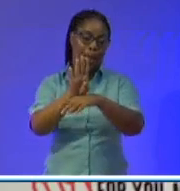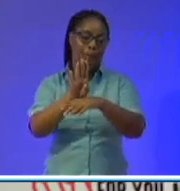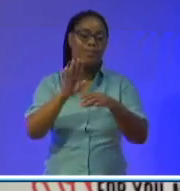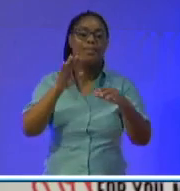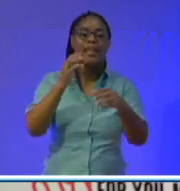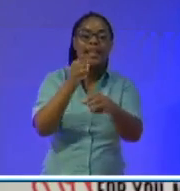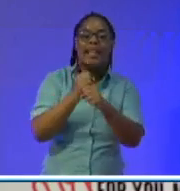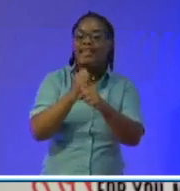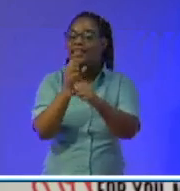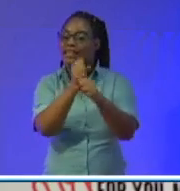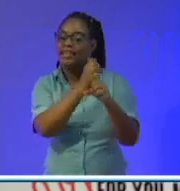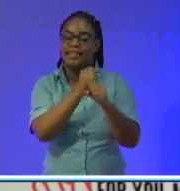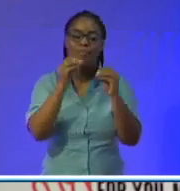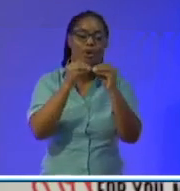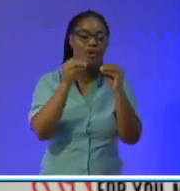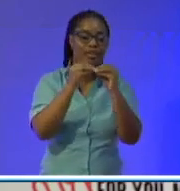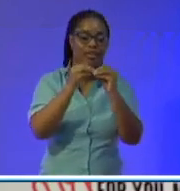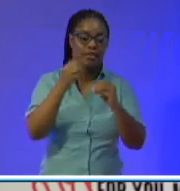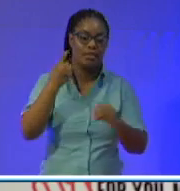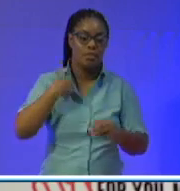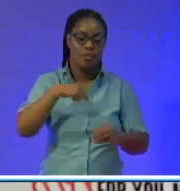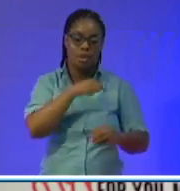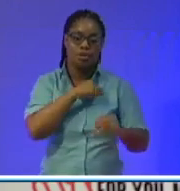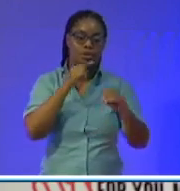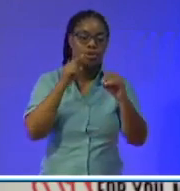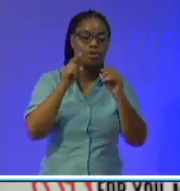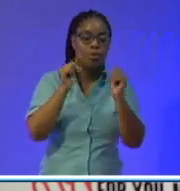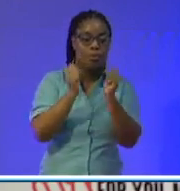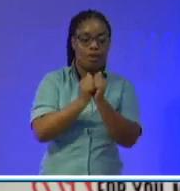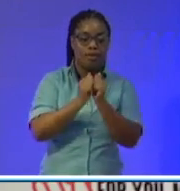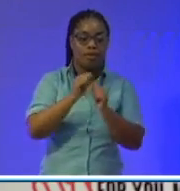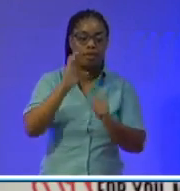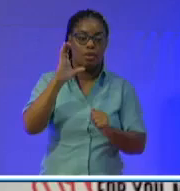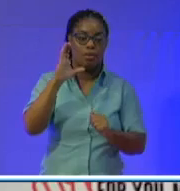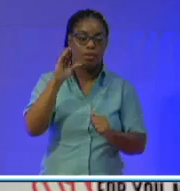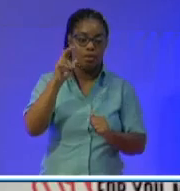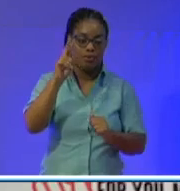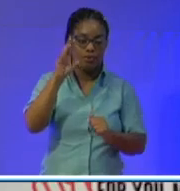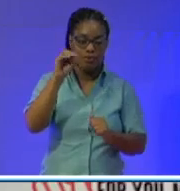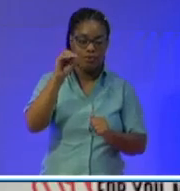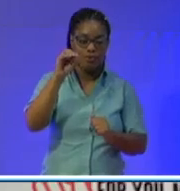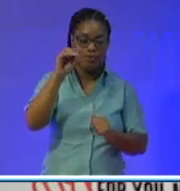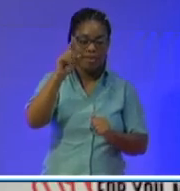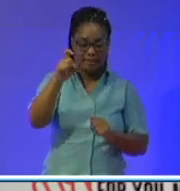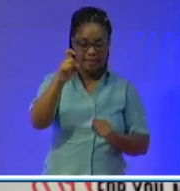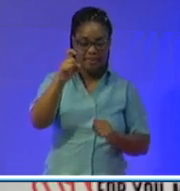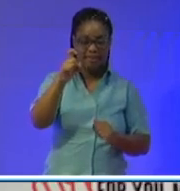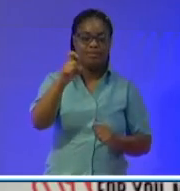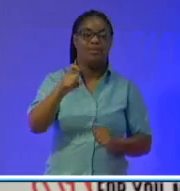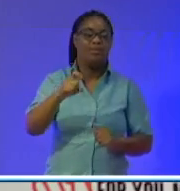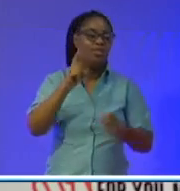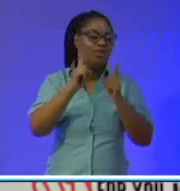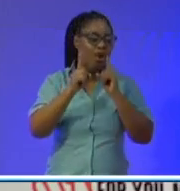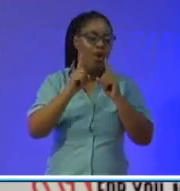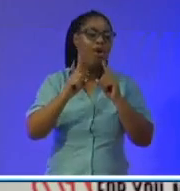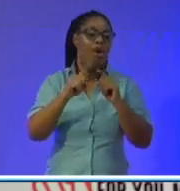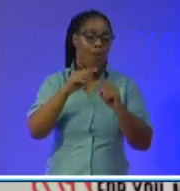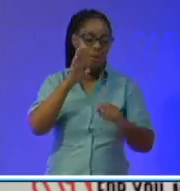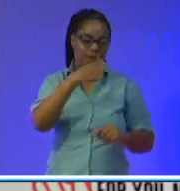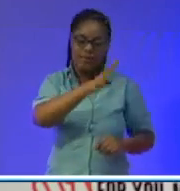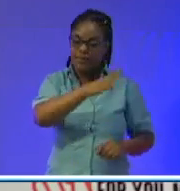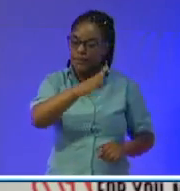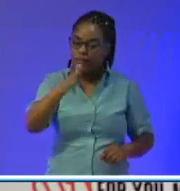COVAX, and we are in talks through diplomatic channels, as we have always been, those three